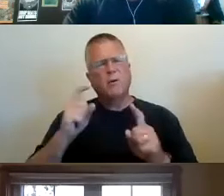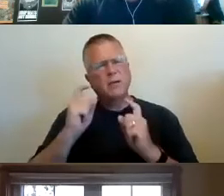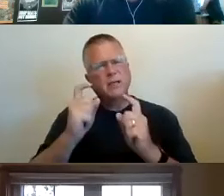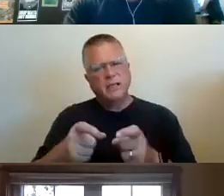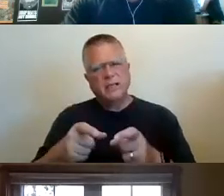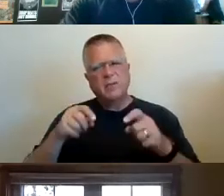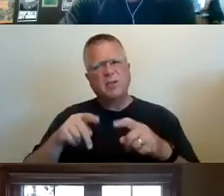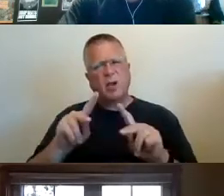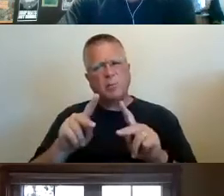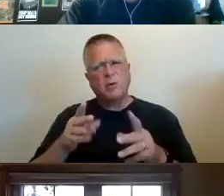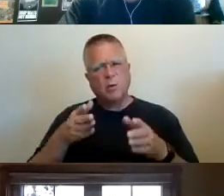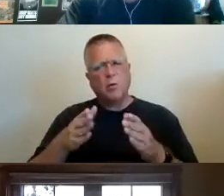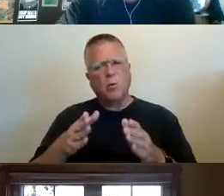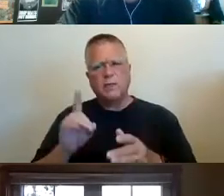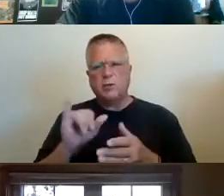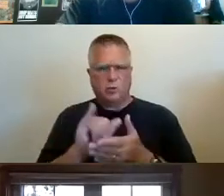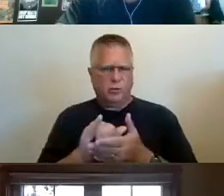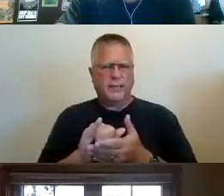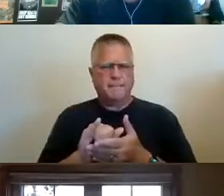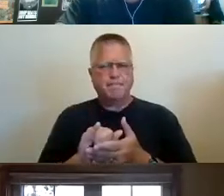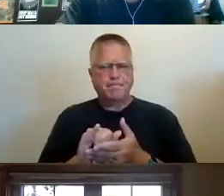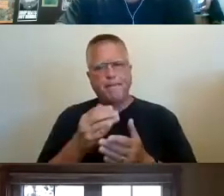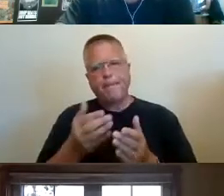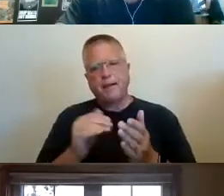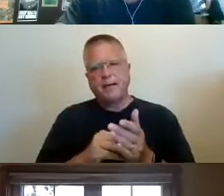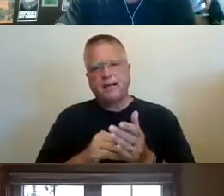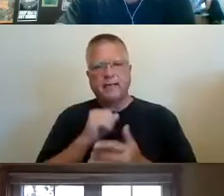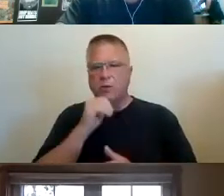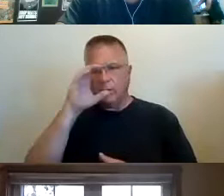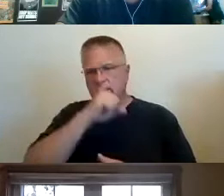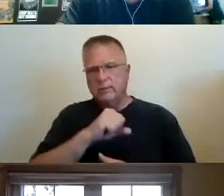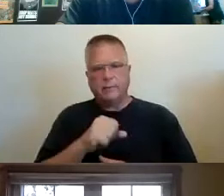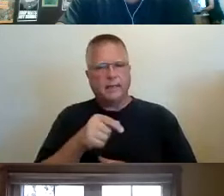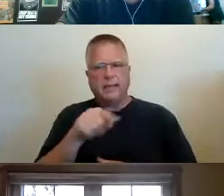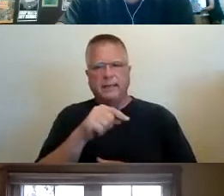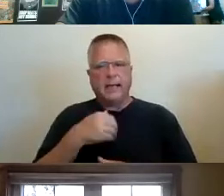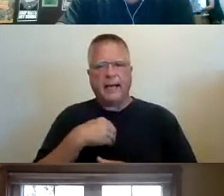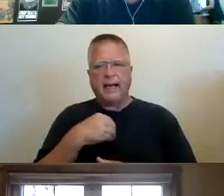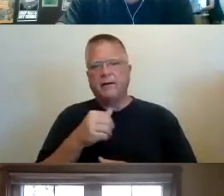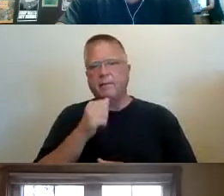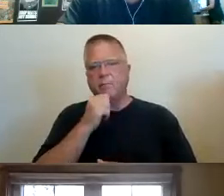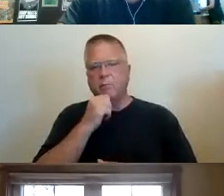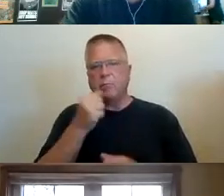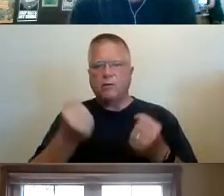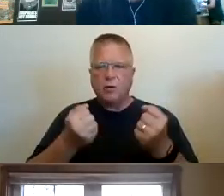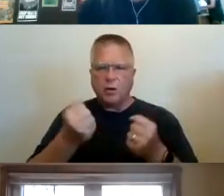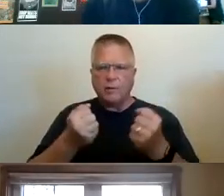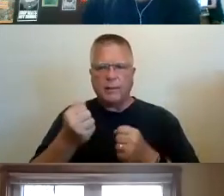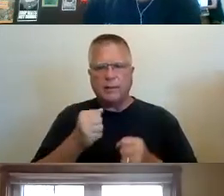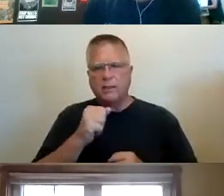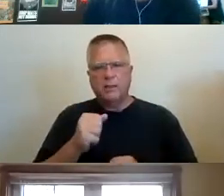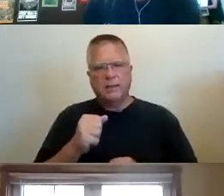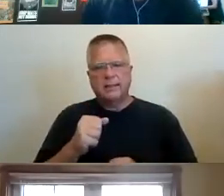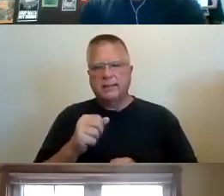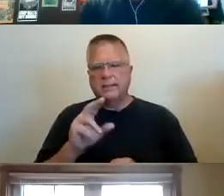means to do that. And again, not assume that private automobiles are enjoyed by all households in our city. 20%